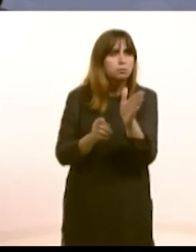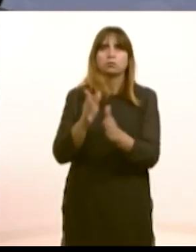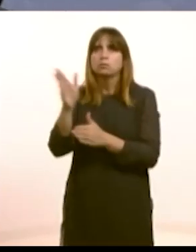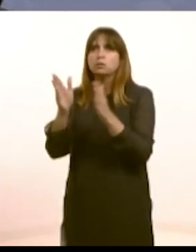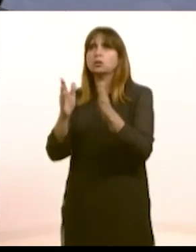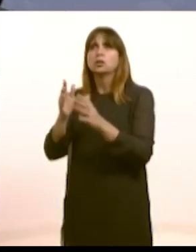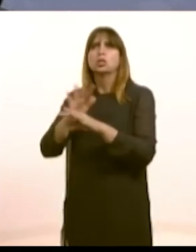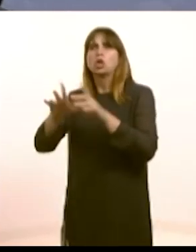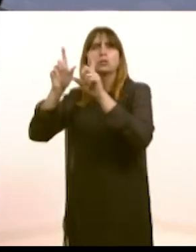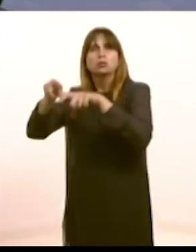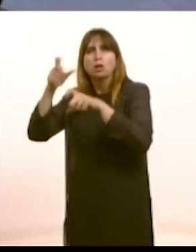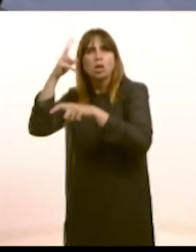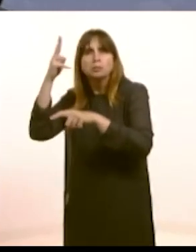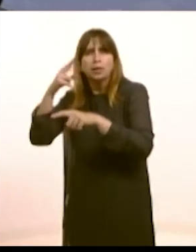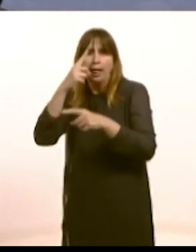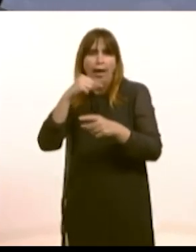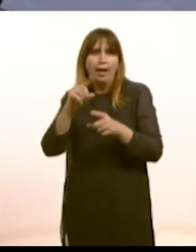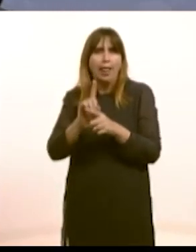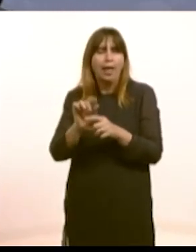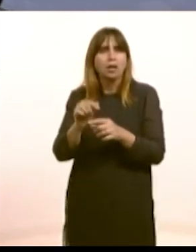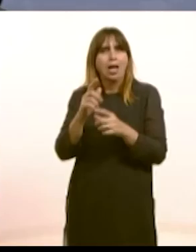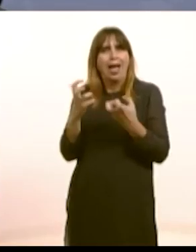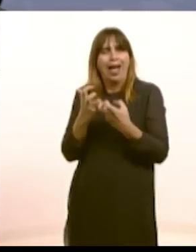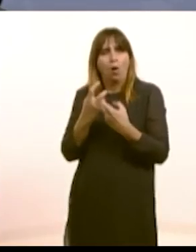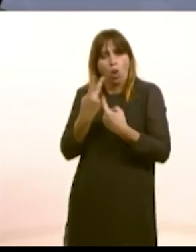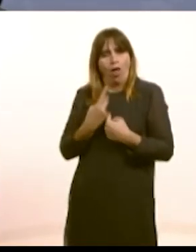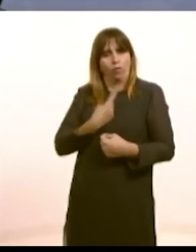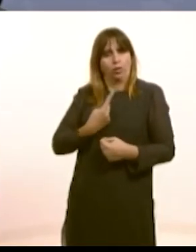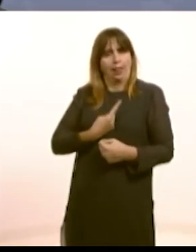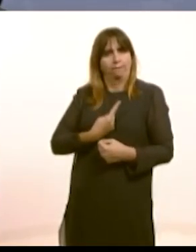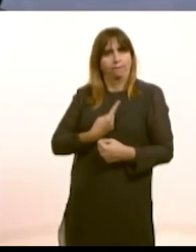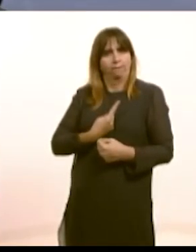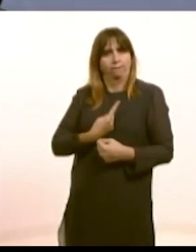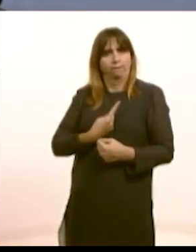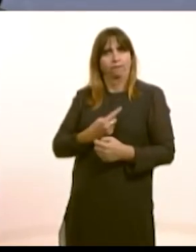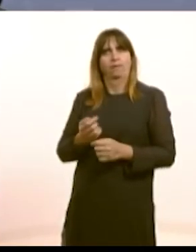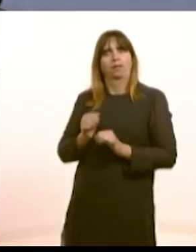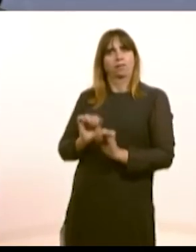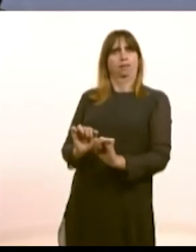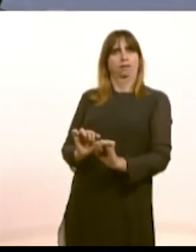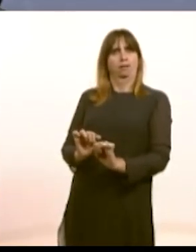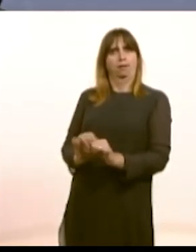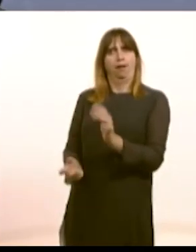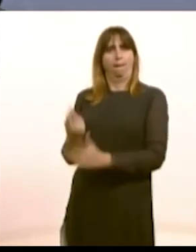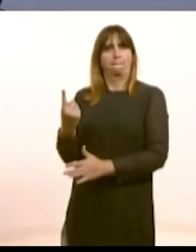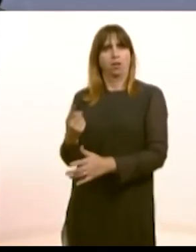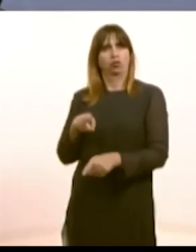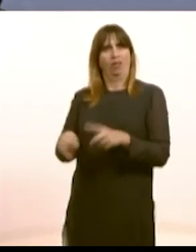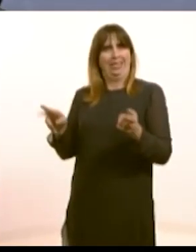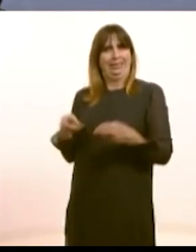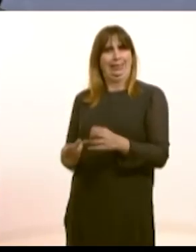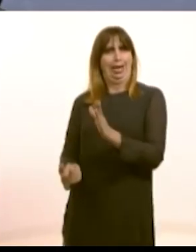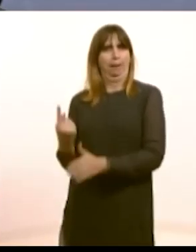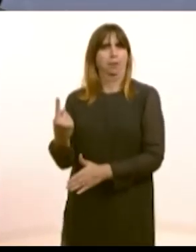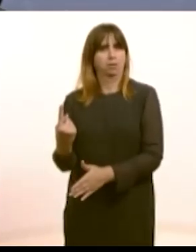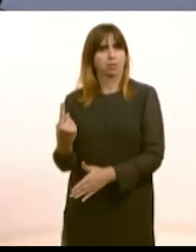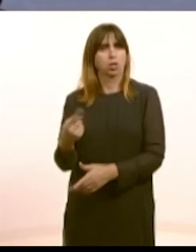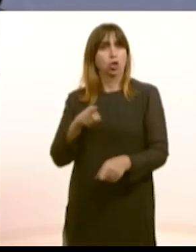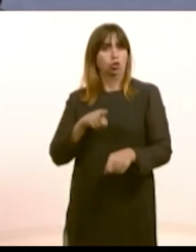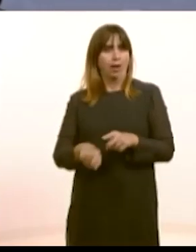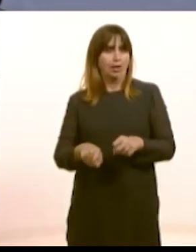hospital admissions. They focus on preventative care, they reduce the need for complex care packages, they're basically, their job is out there to